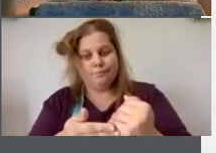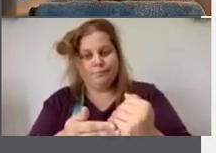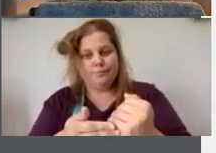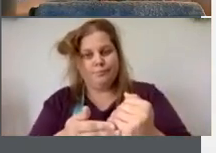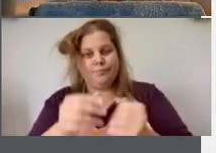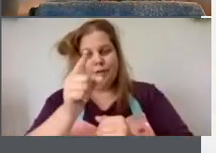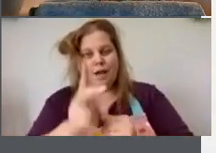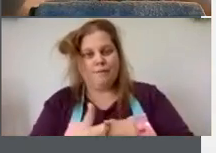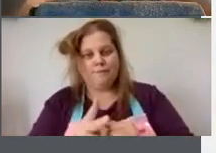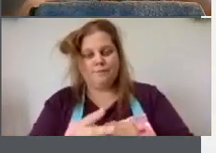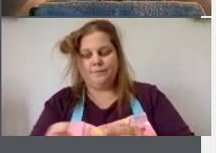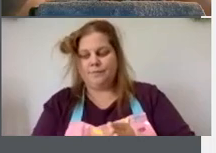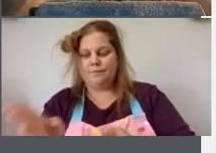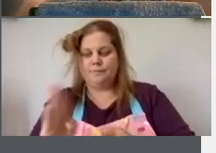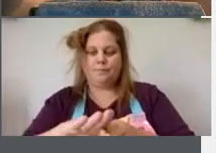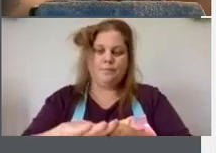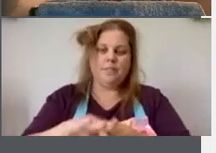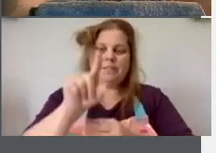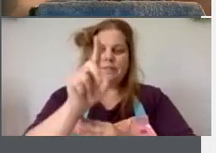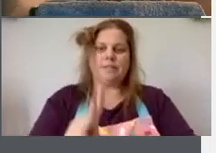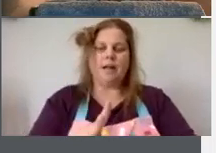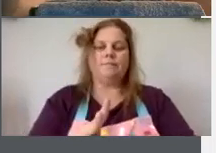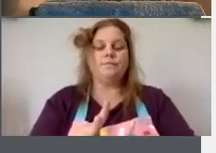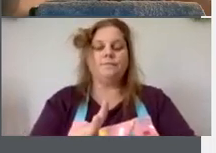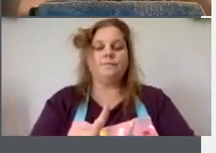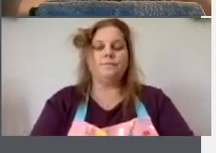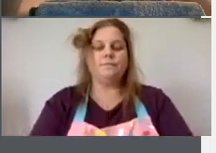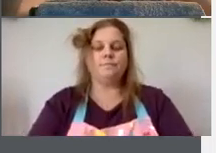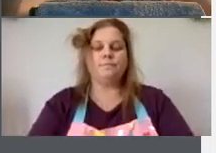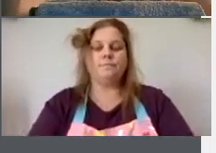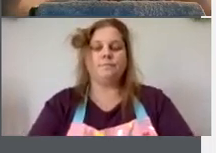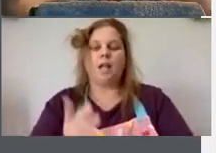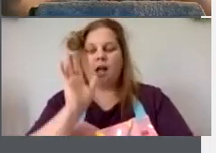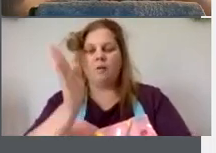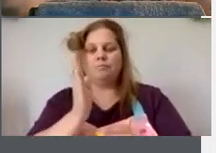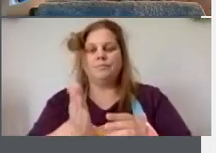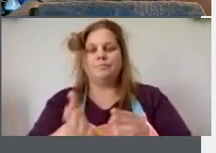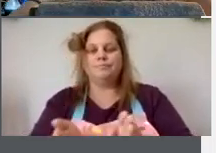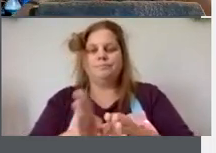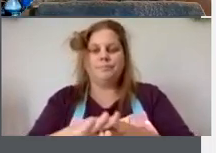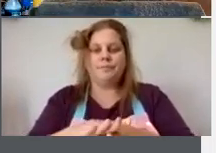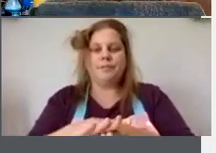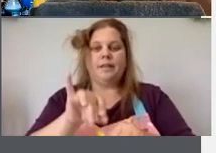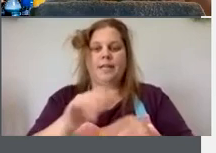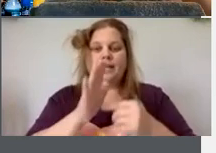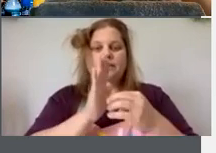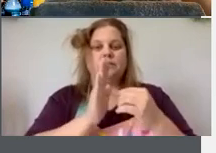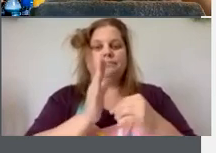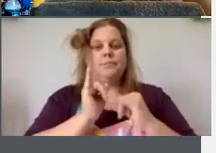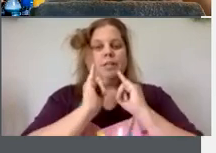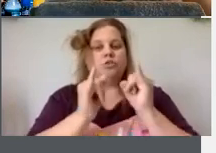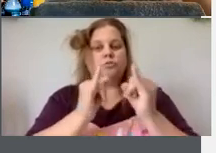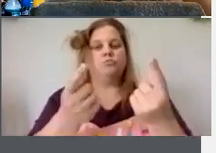or I can fold it like this. And I'm going to do it this way because that's what the directions told me to